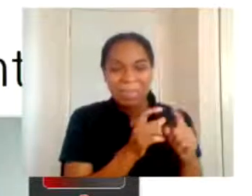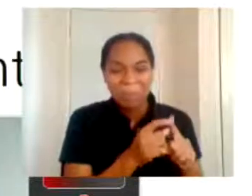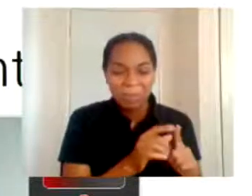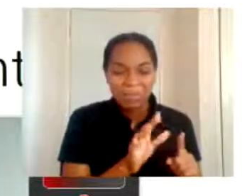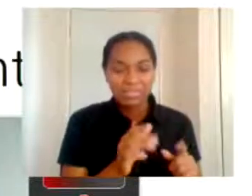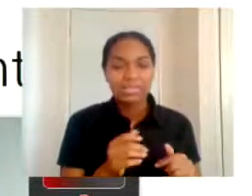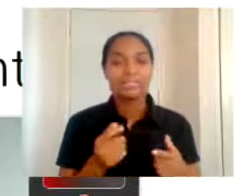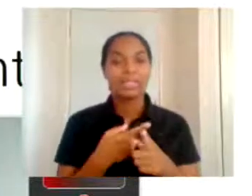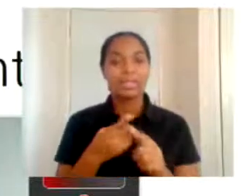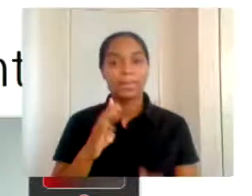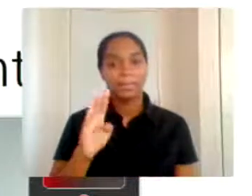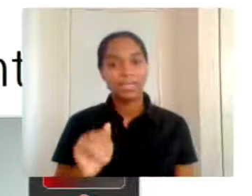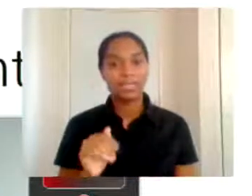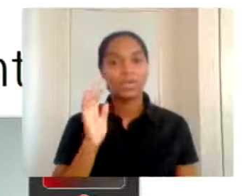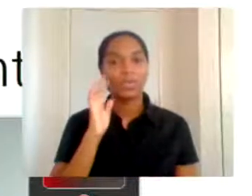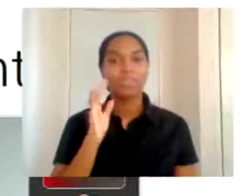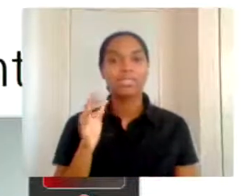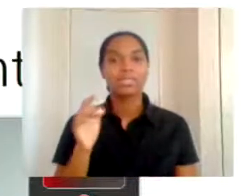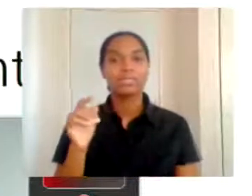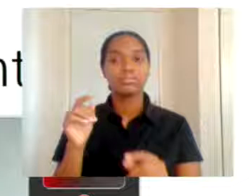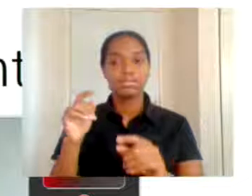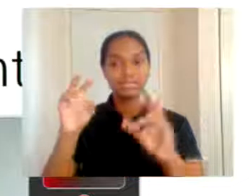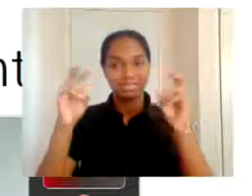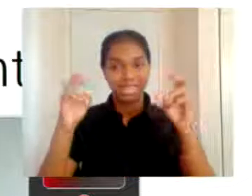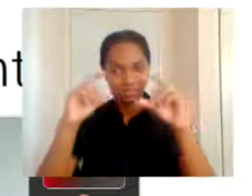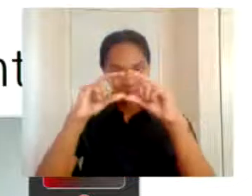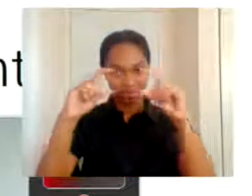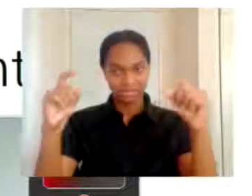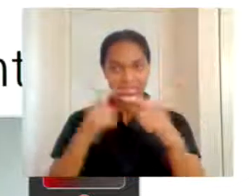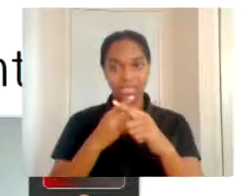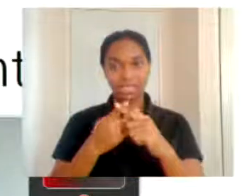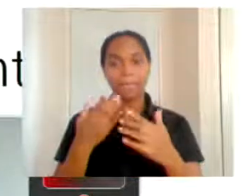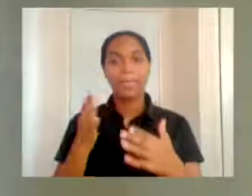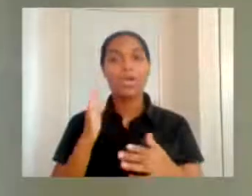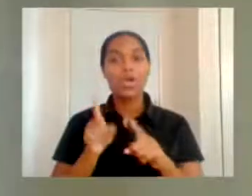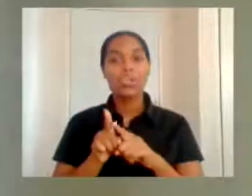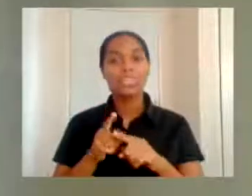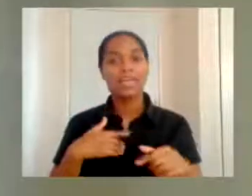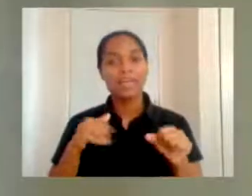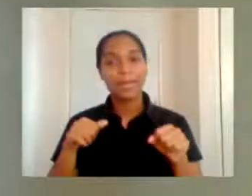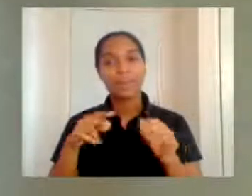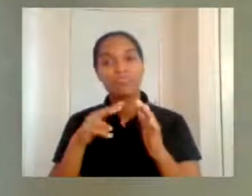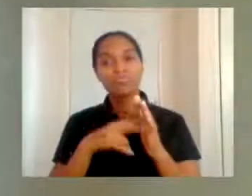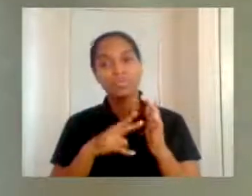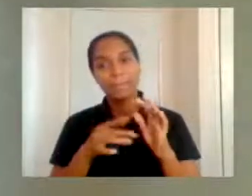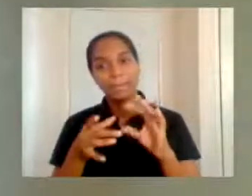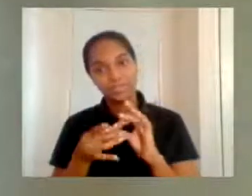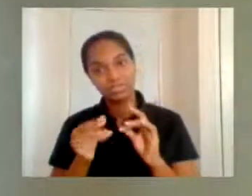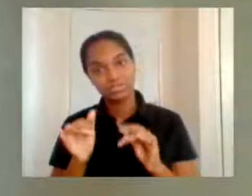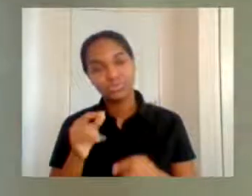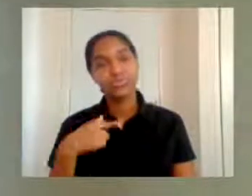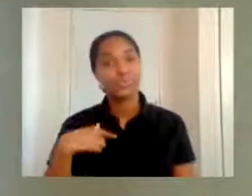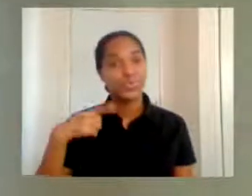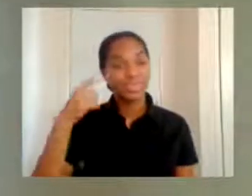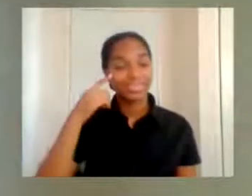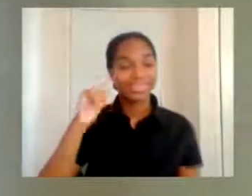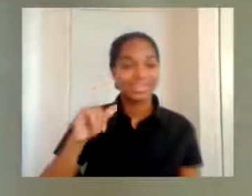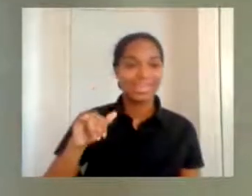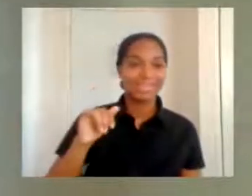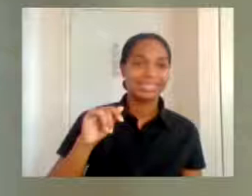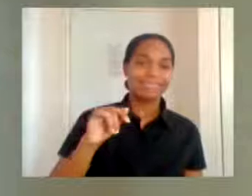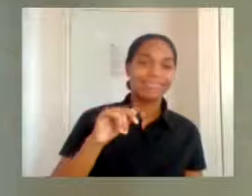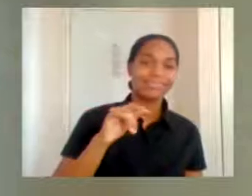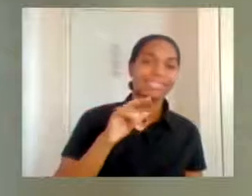BA would render the title. It may also have the capability to read the message. So think of text-to-speech